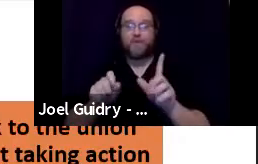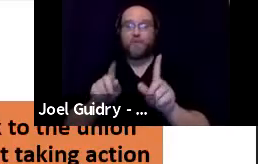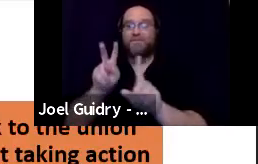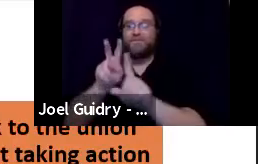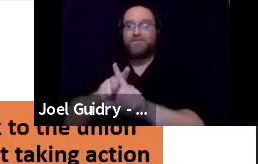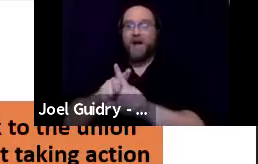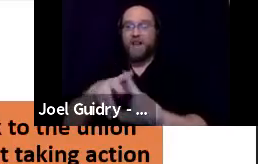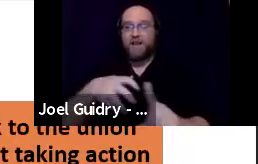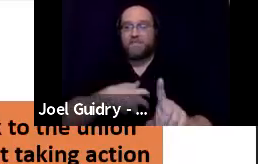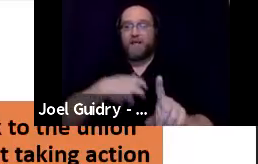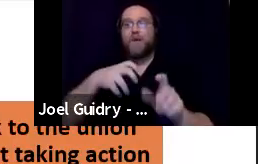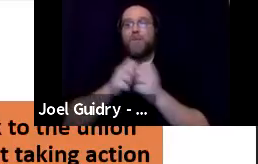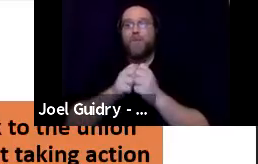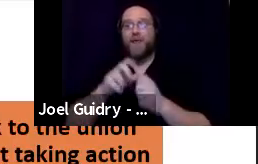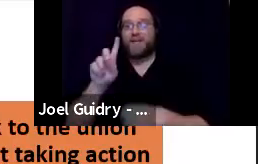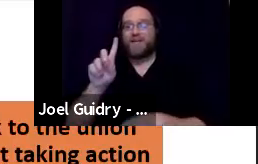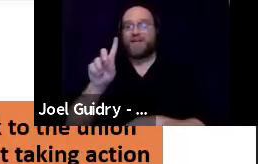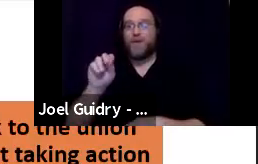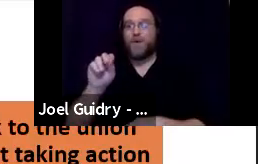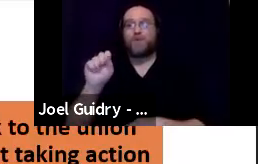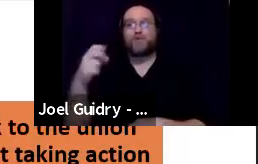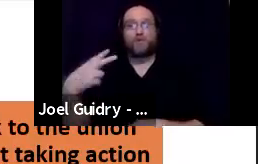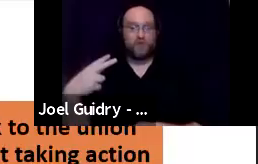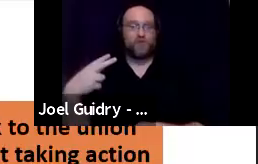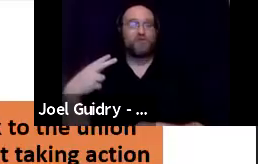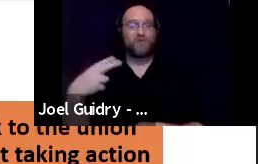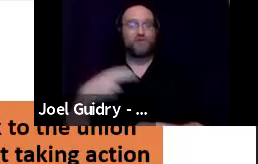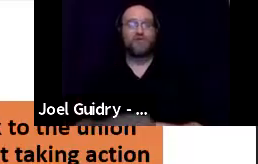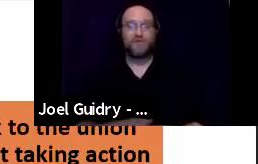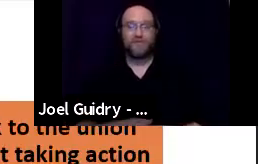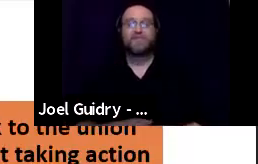of Occupational Safety and Health.